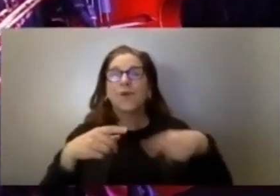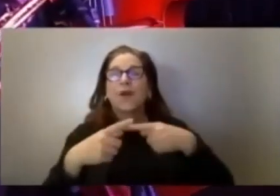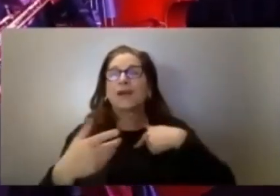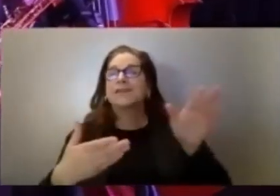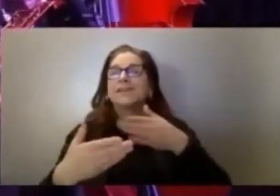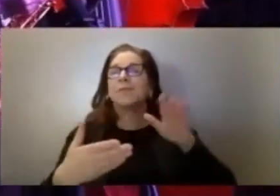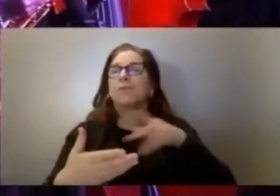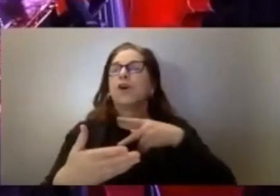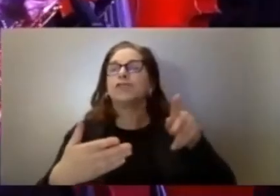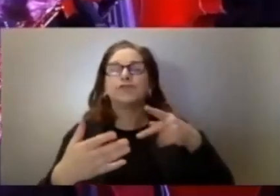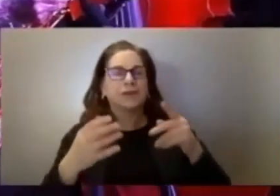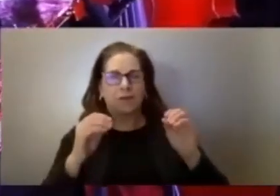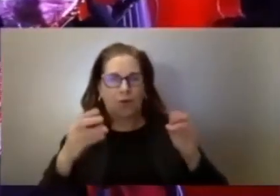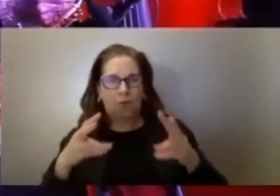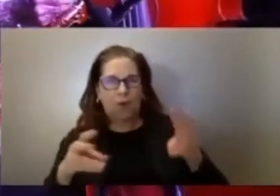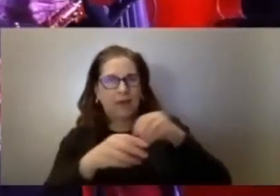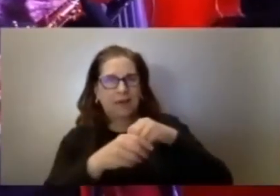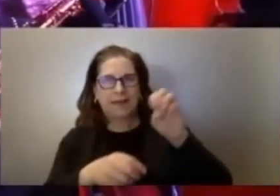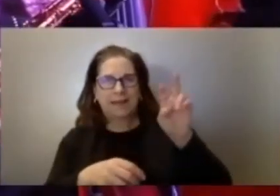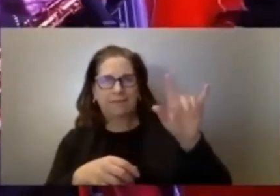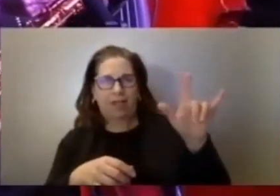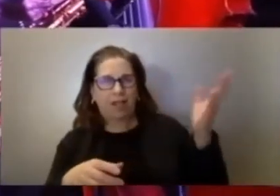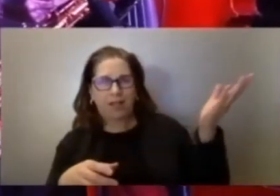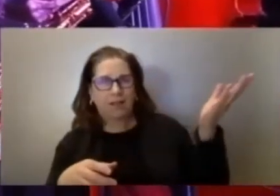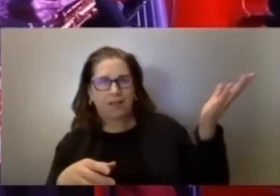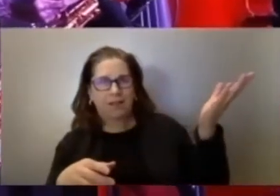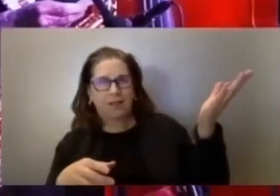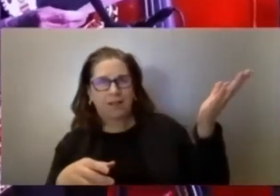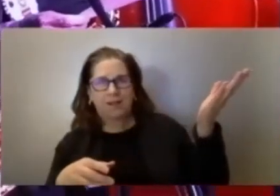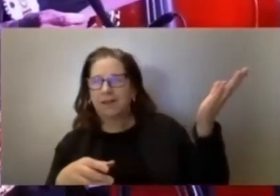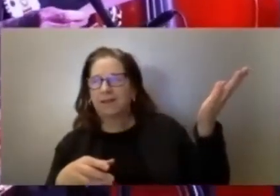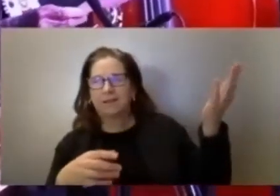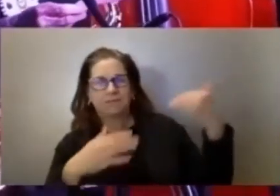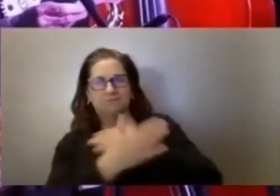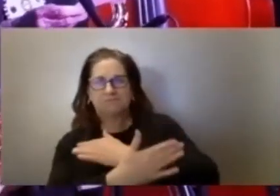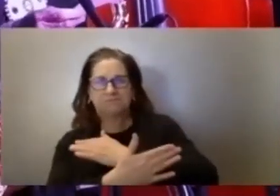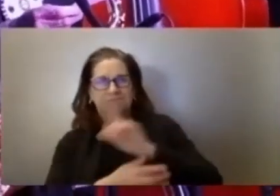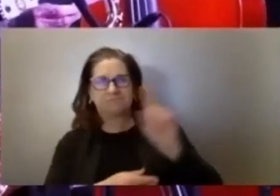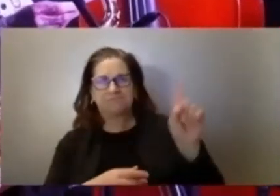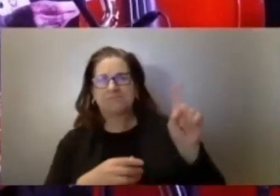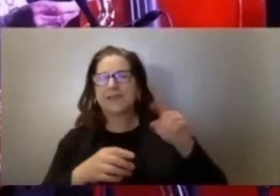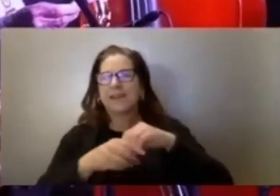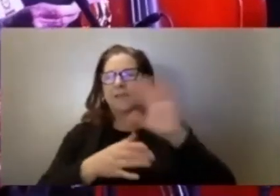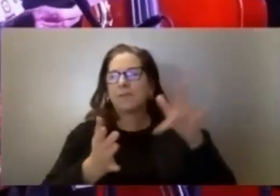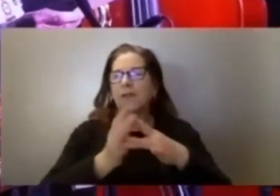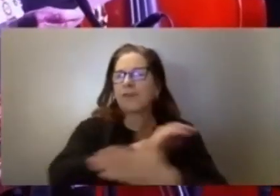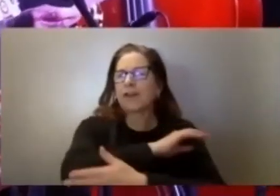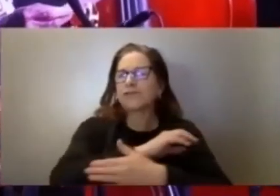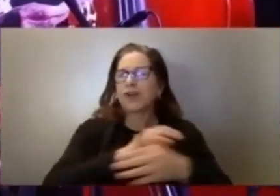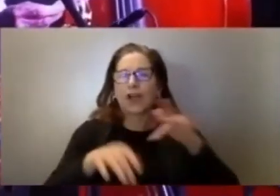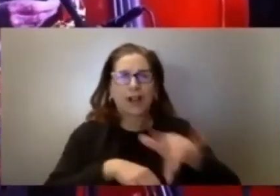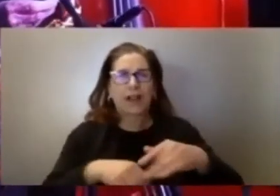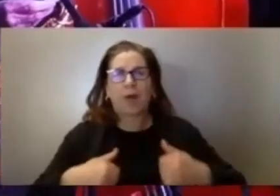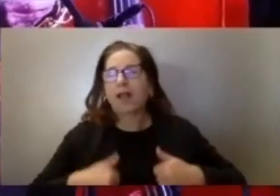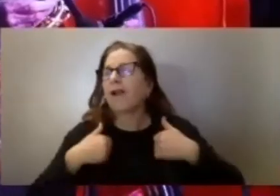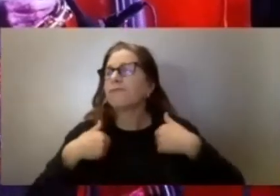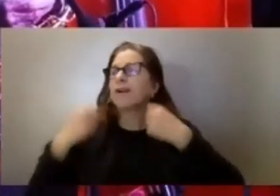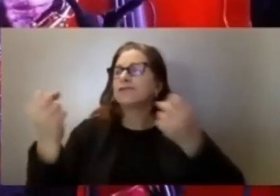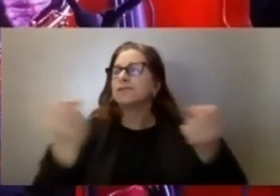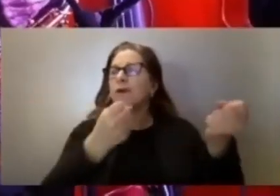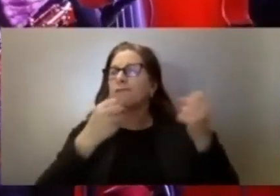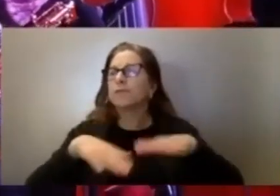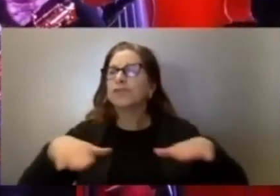When I sing poetry, there is no way for evil. Once, in the middle of the country, in the early of my life,